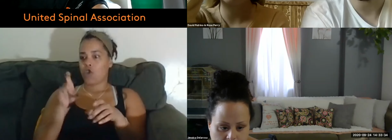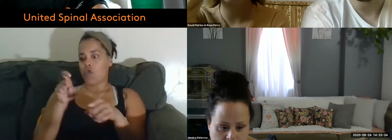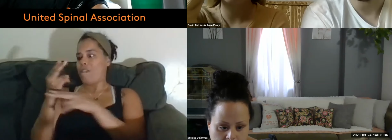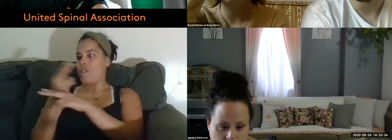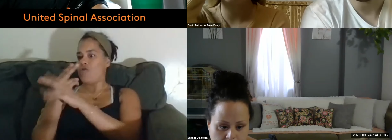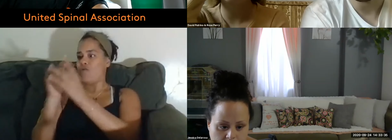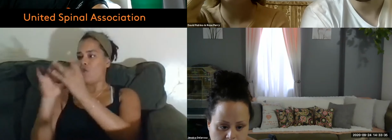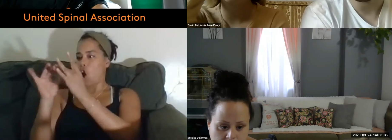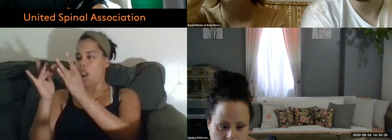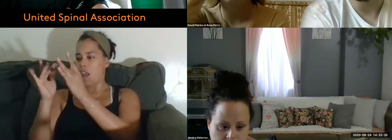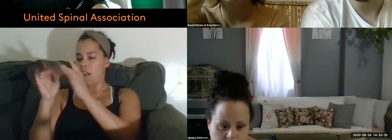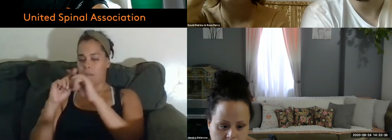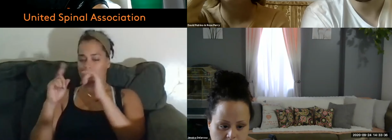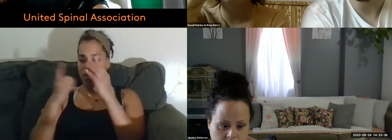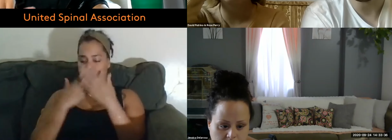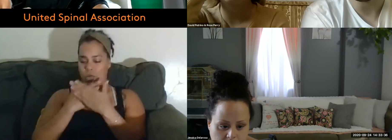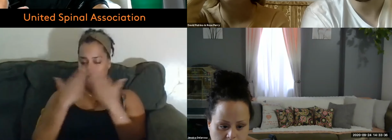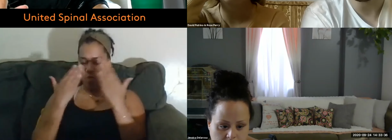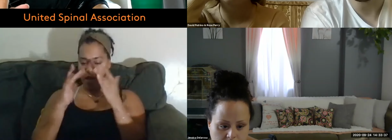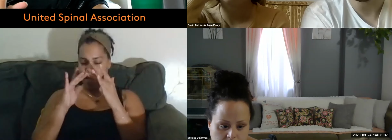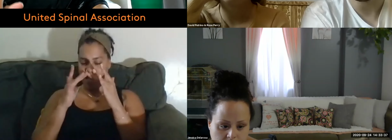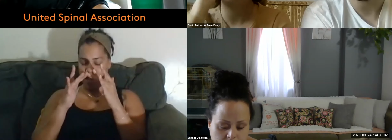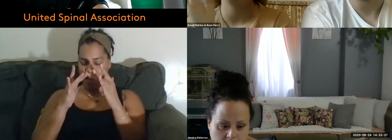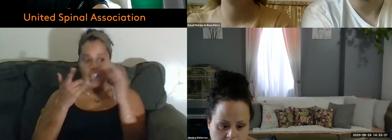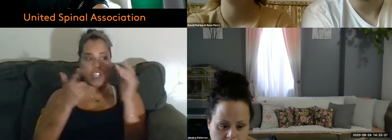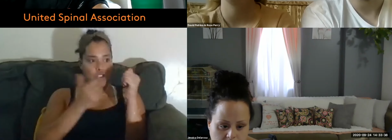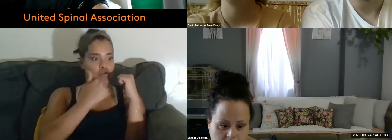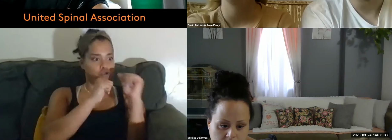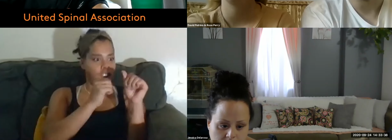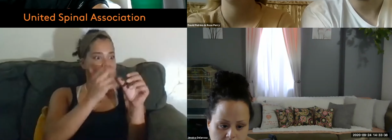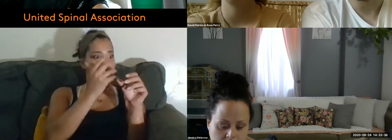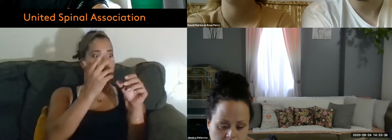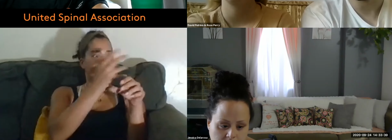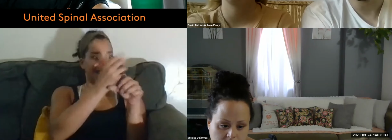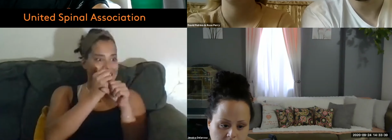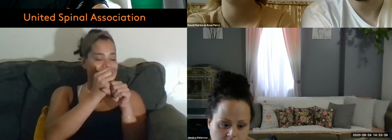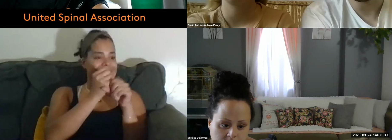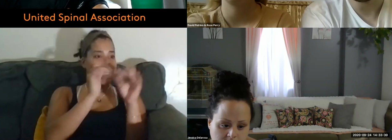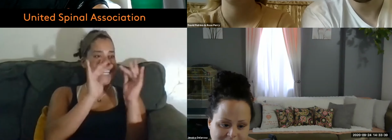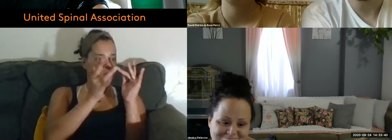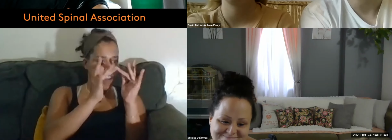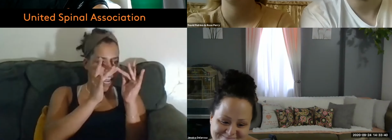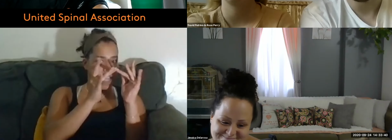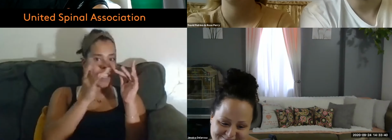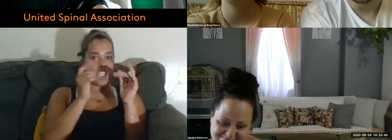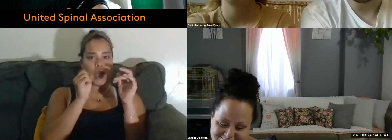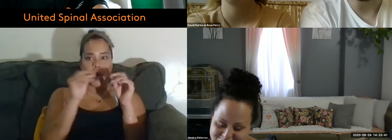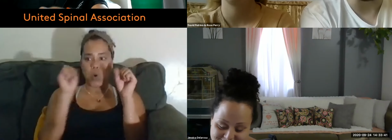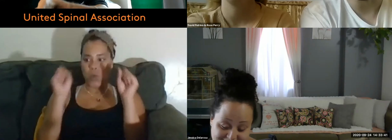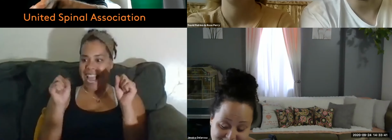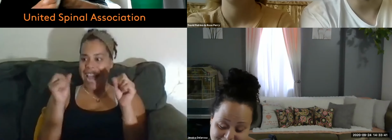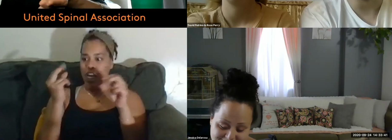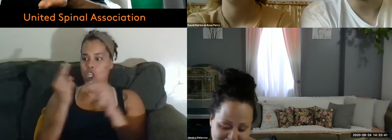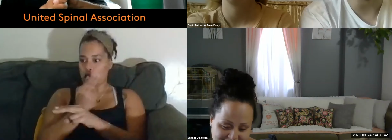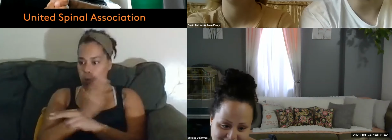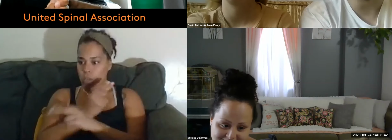trying to get internet so you can access the internet to get the web portal so you can get internet. Just